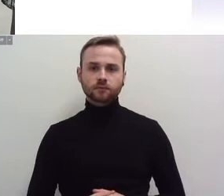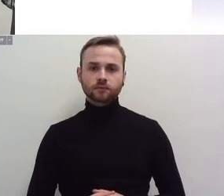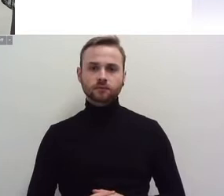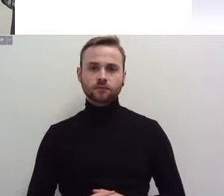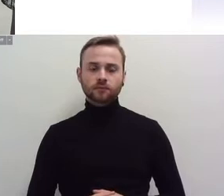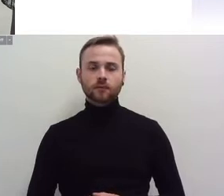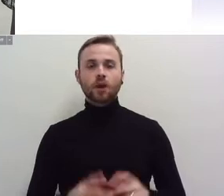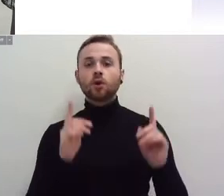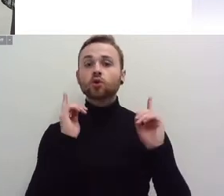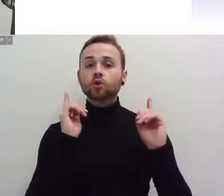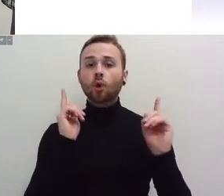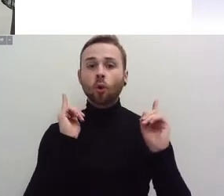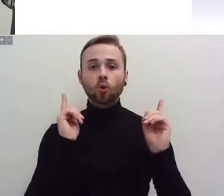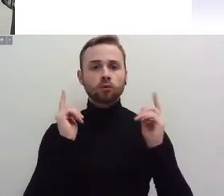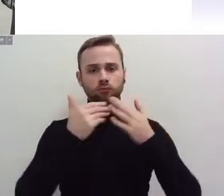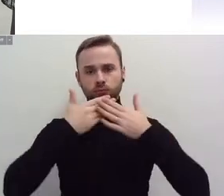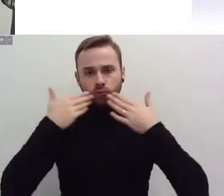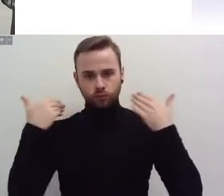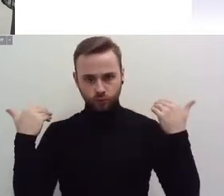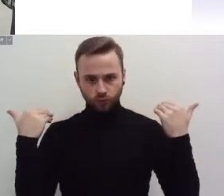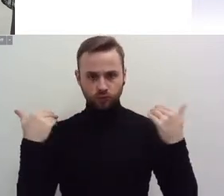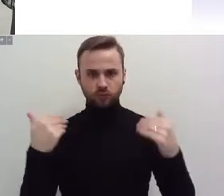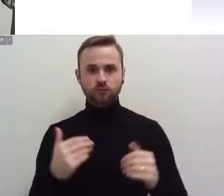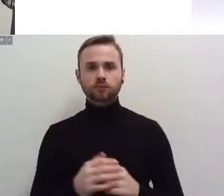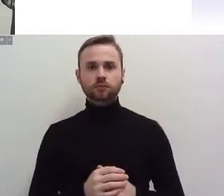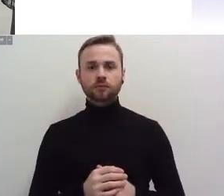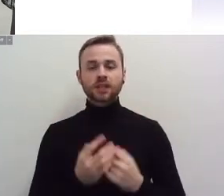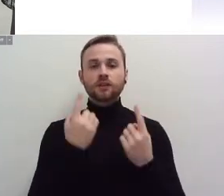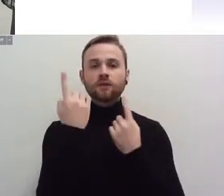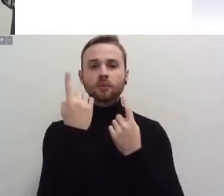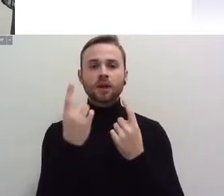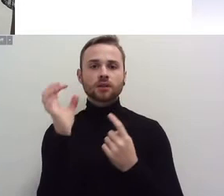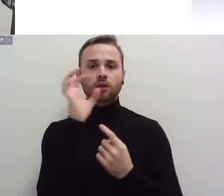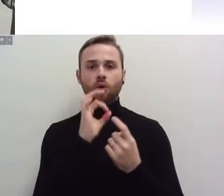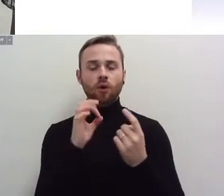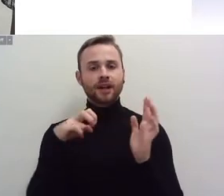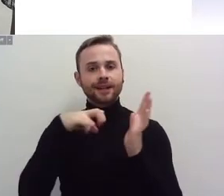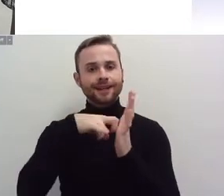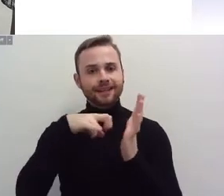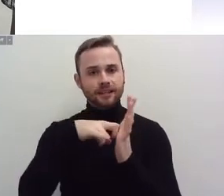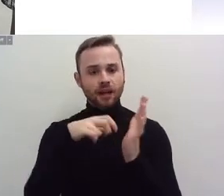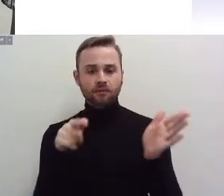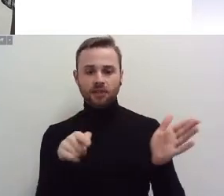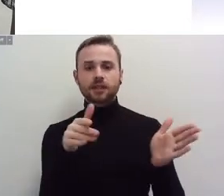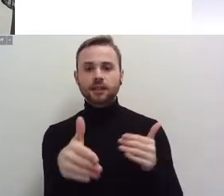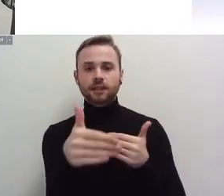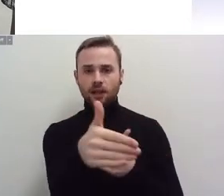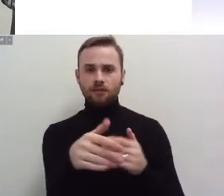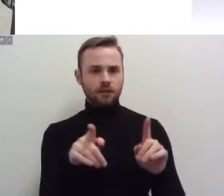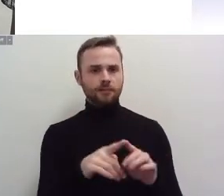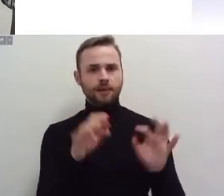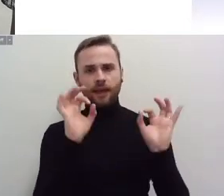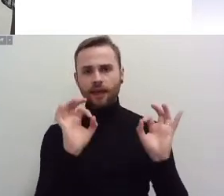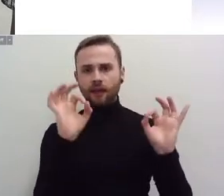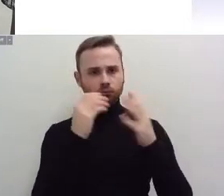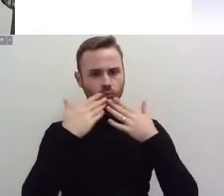always registering all the necessary information into the systems. There's also a problem with